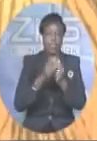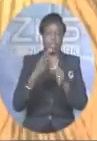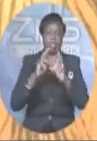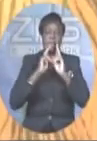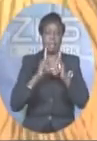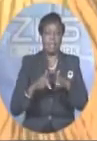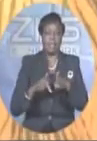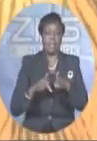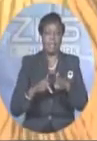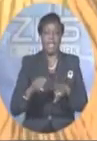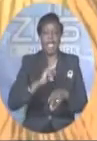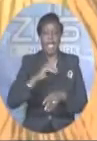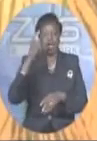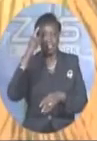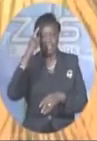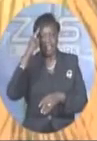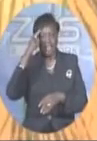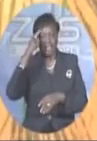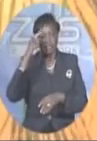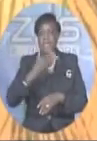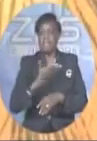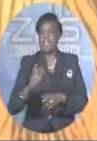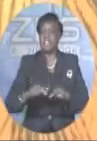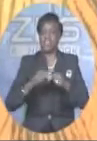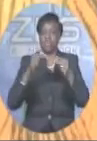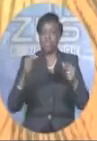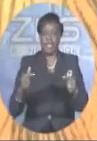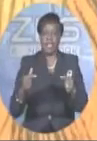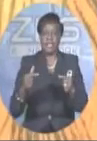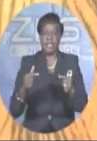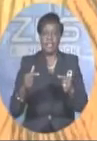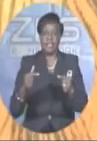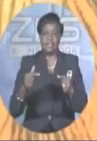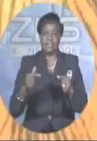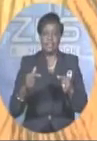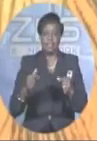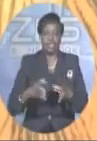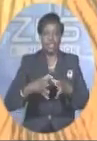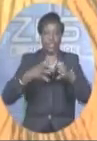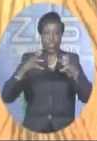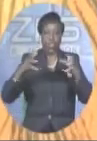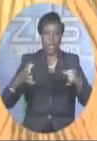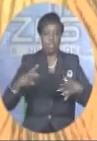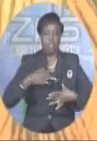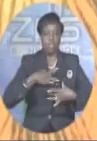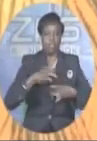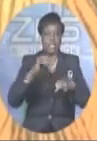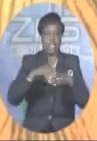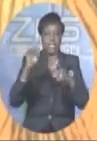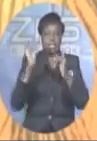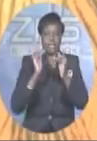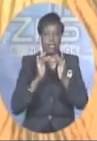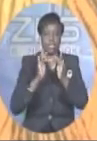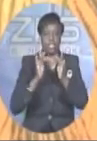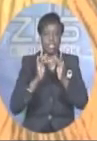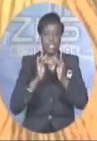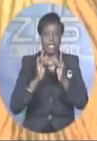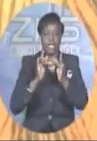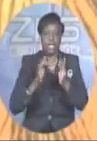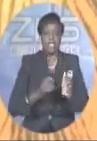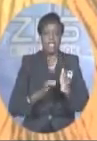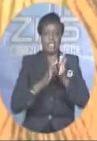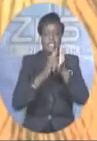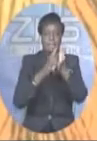I think there's actually a great sort of groundswell of interest in technology. That is, it's displayed and it's